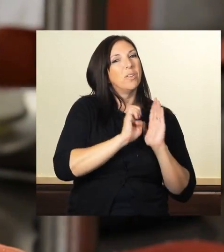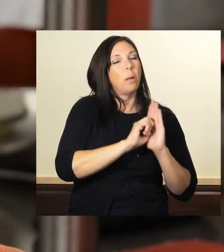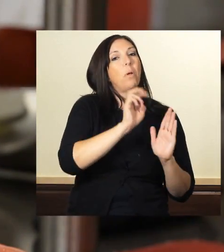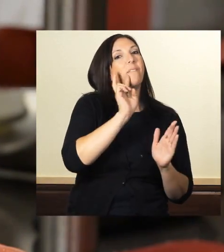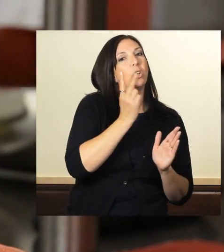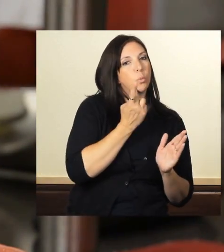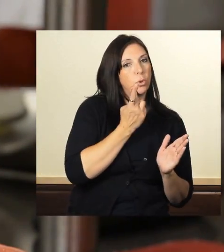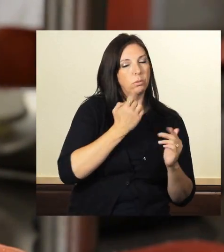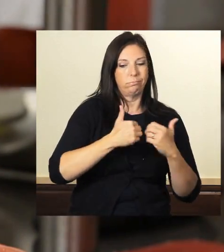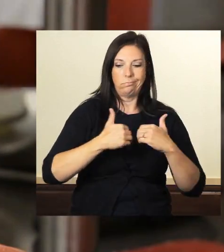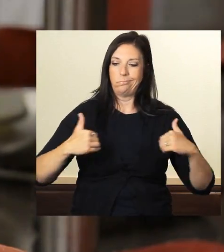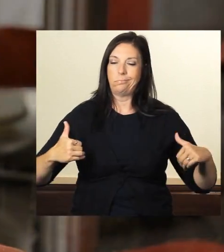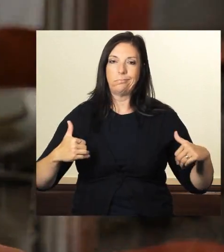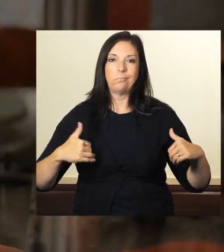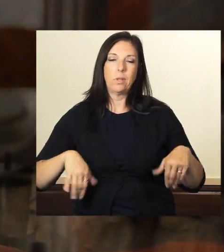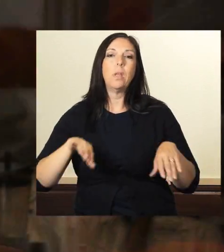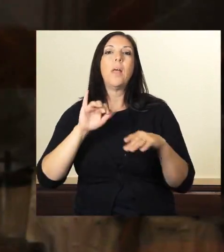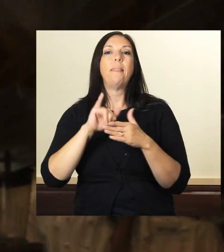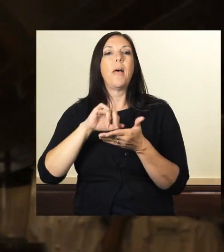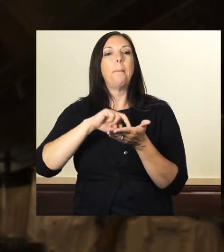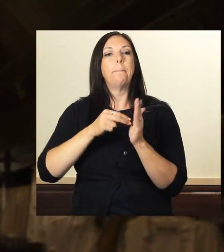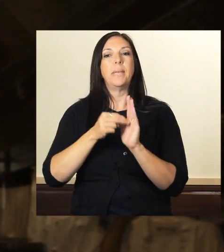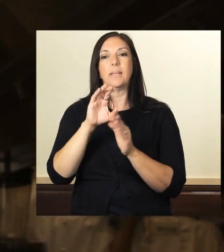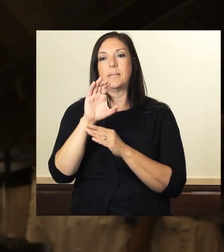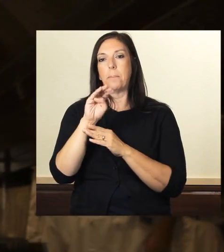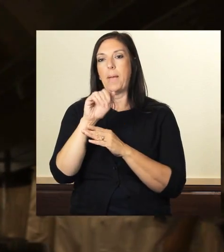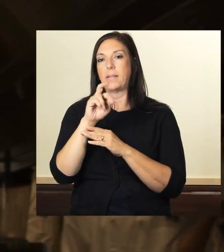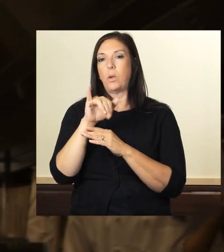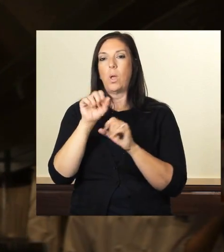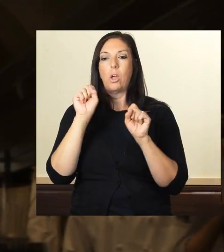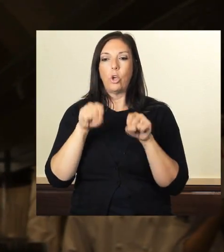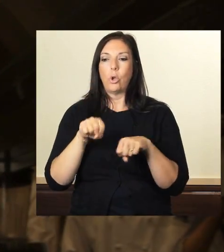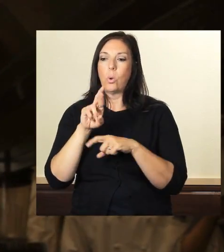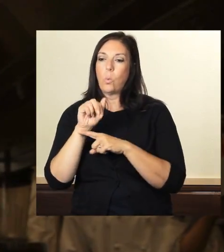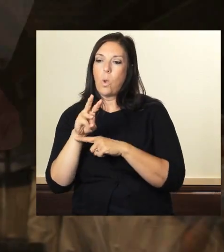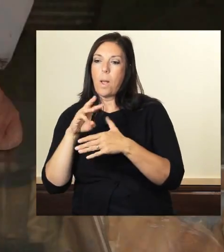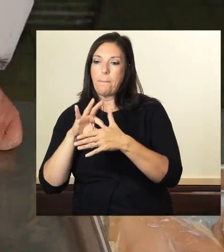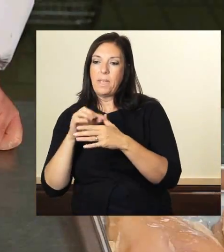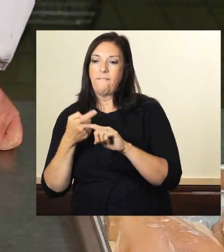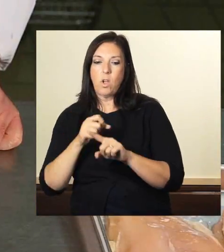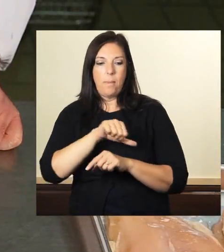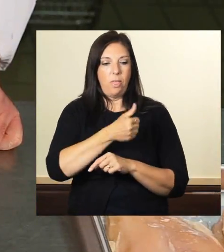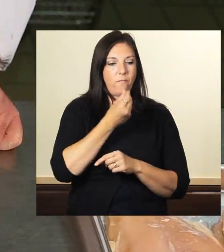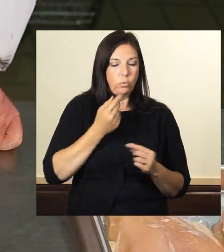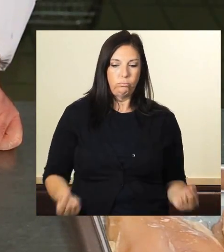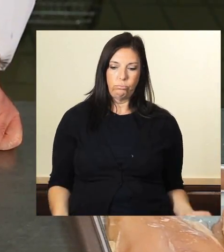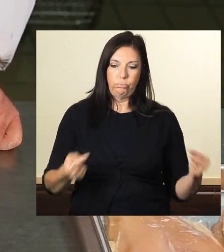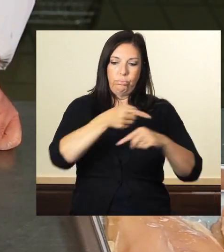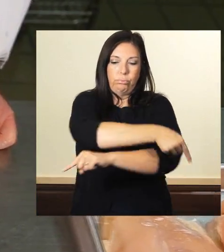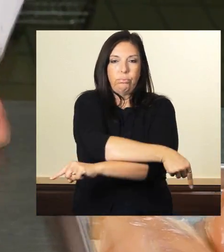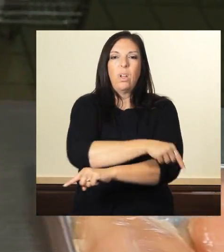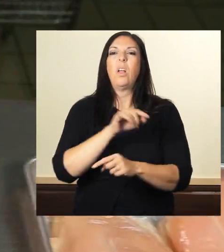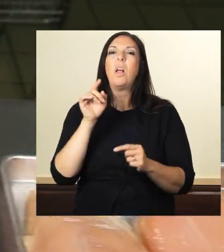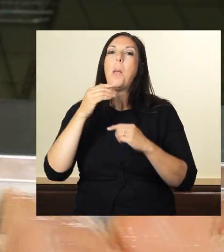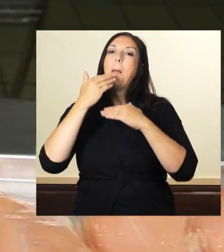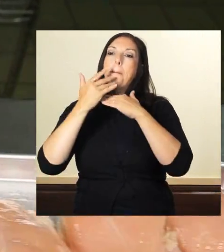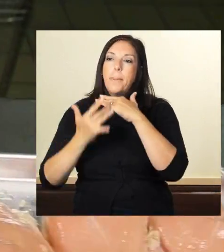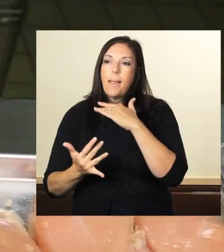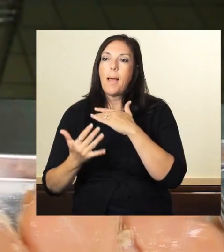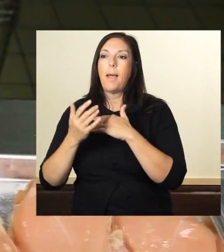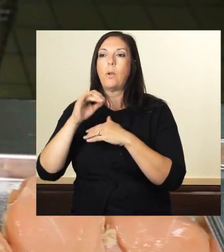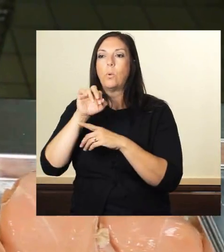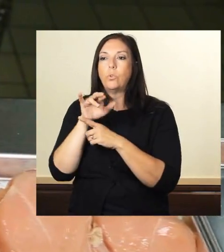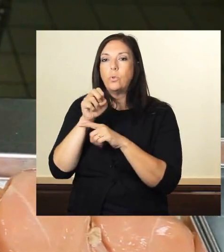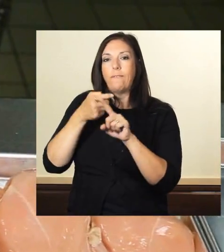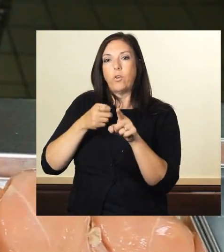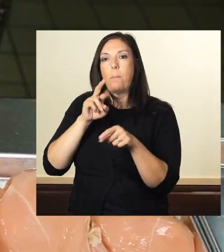Cross-contamination is the spread of bacteria from raw meat to other foods. This happens when blood or juice from raw chicken